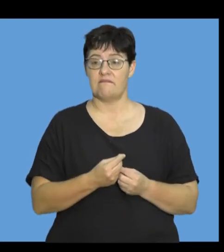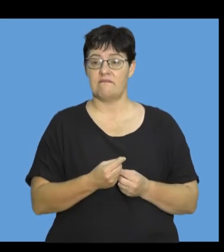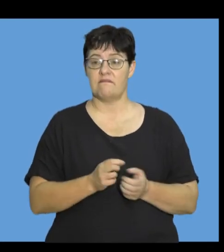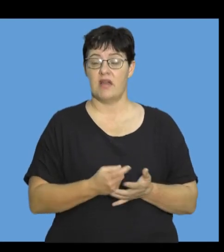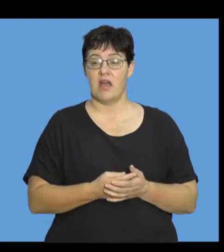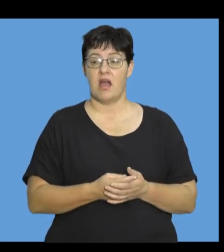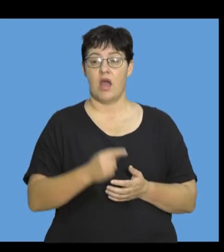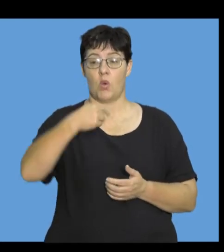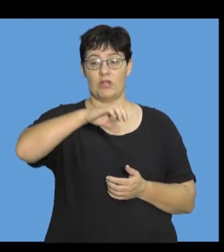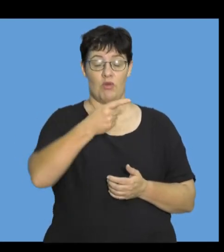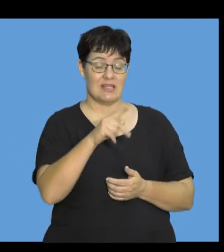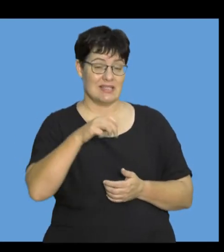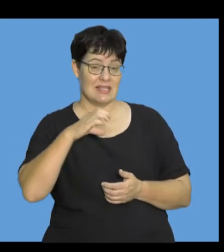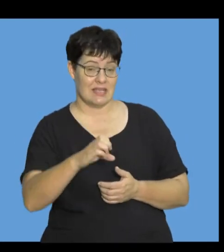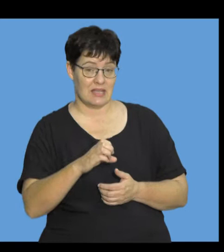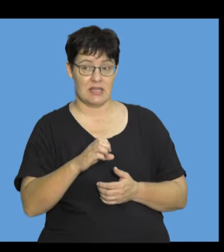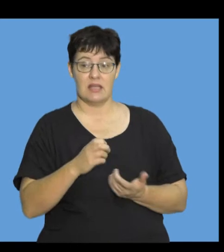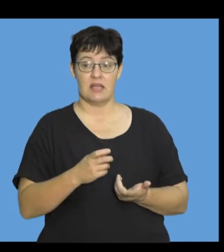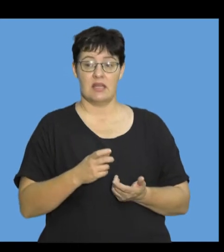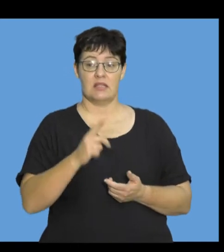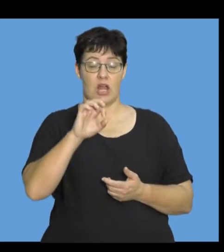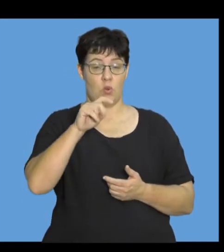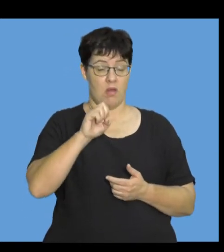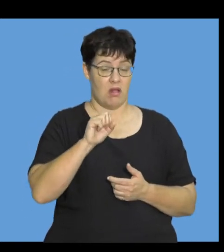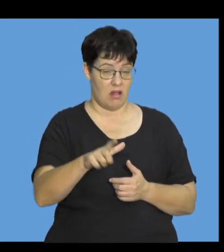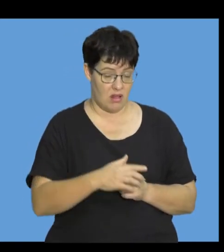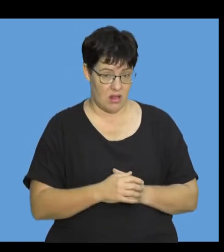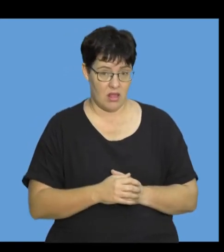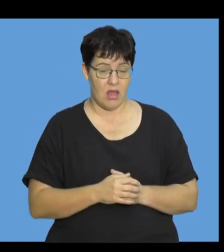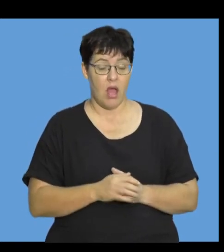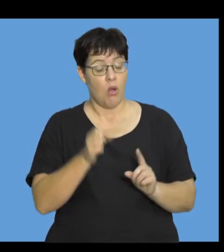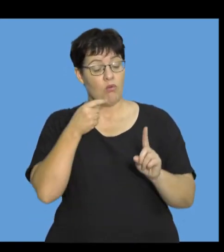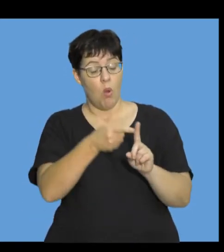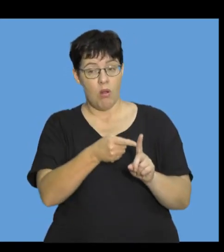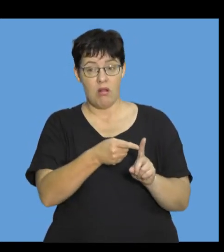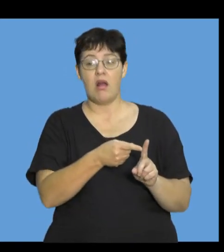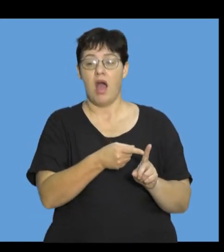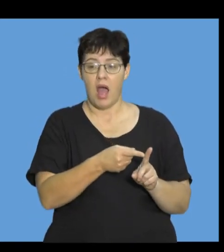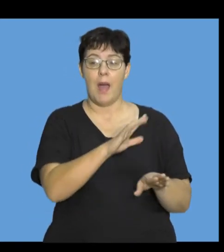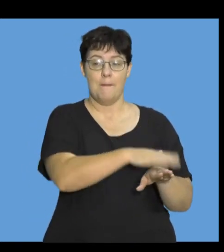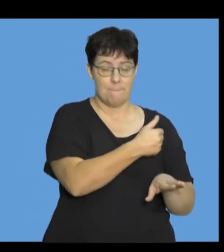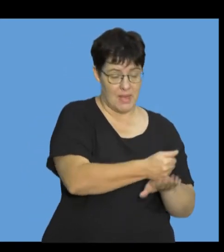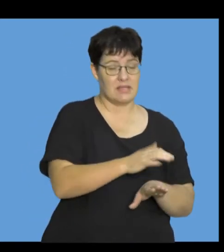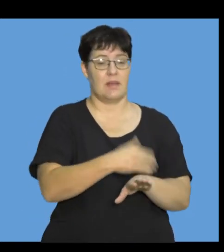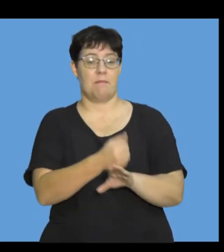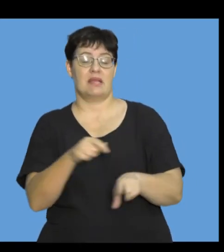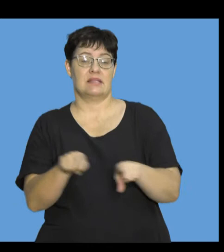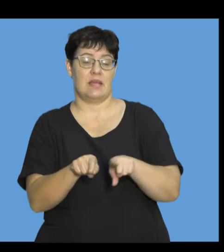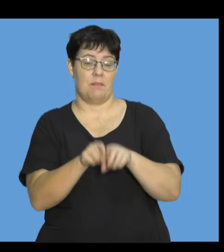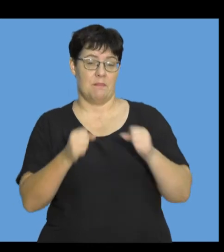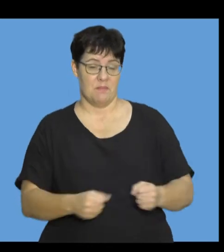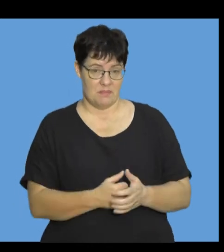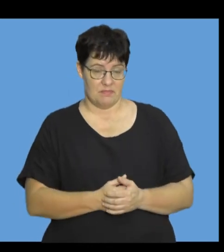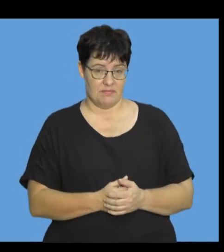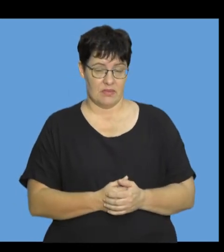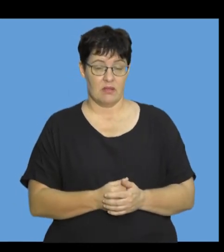quadratic trinomial, again, the goal basis must be the same. From there, you look at your